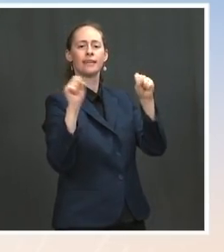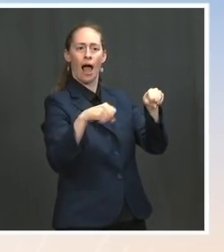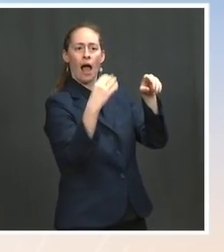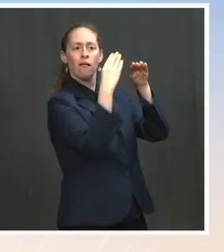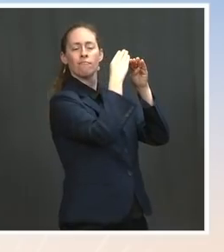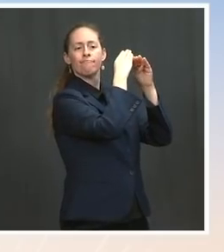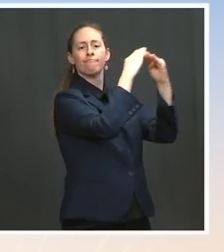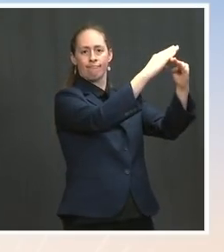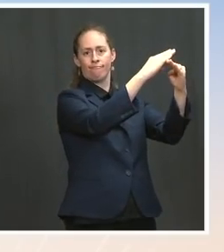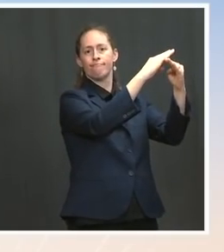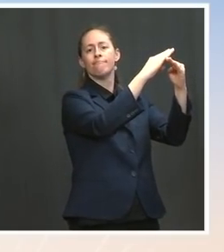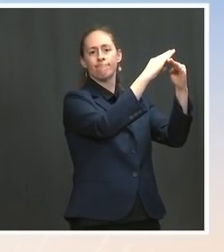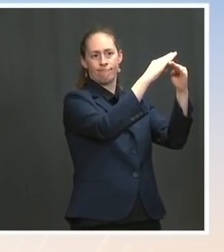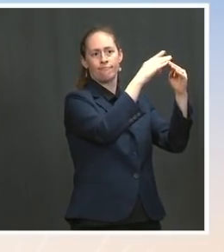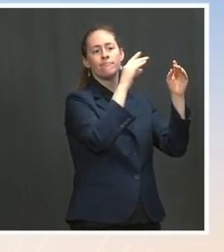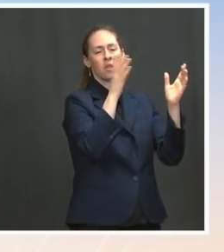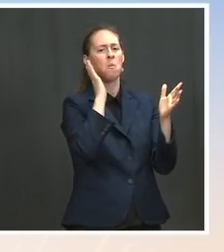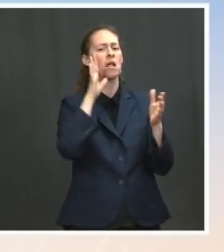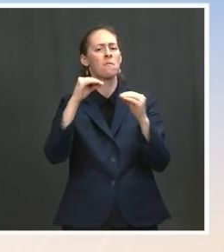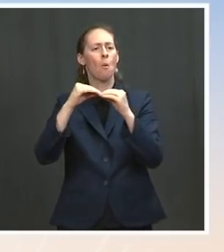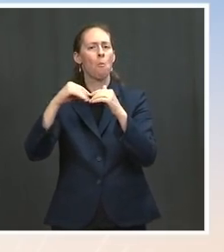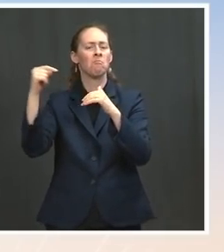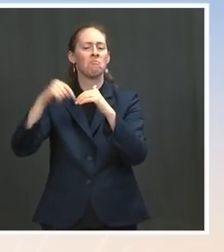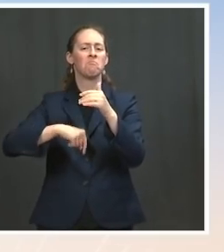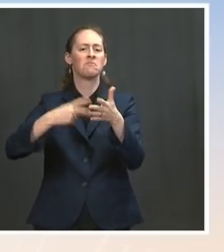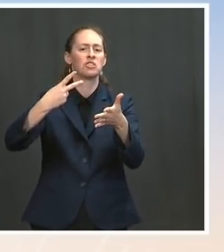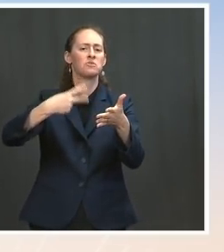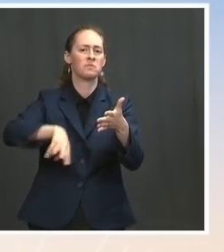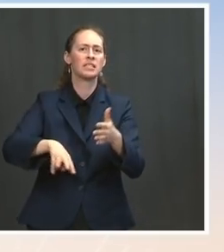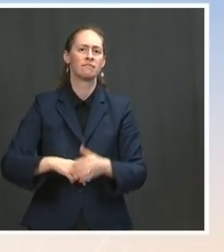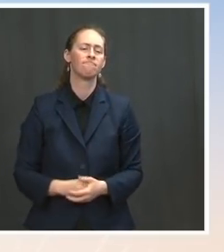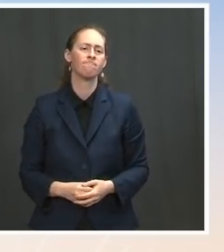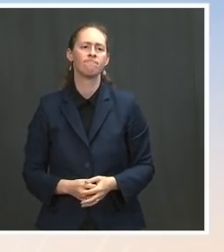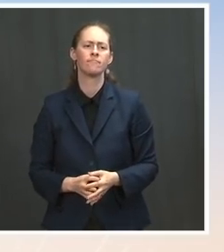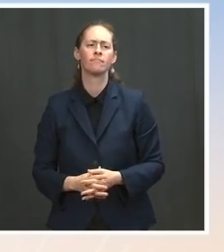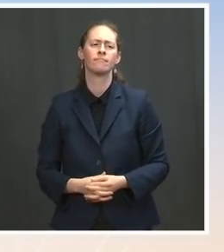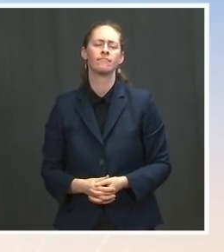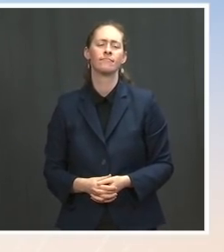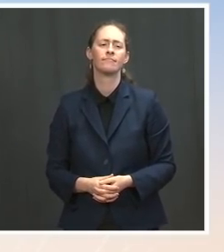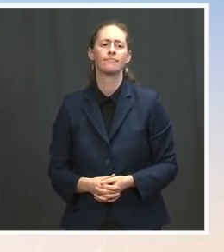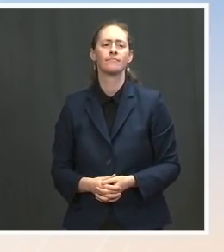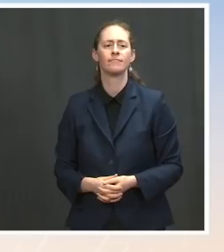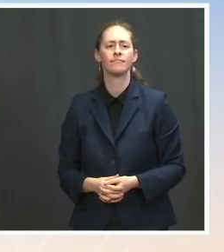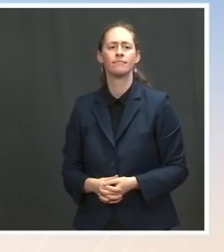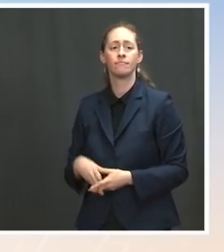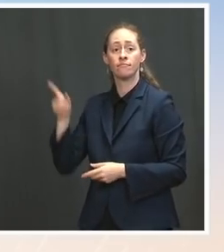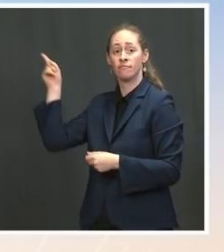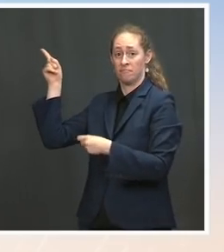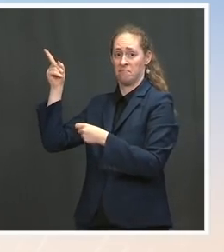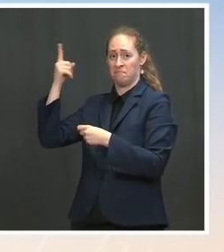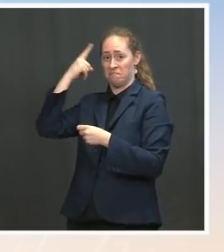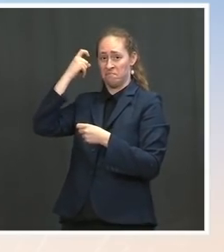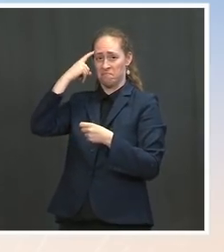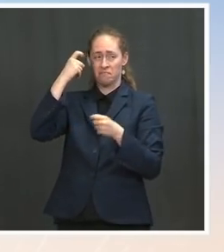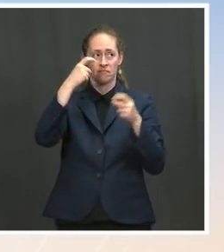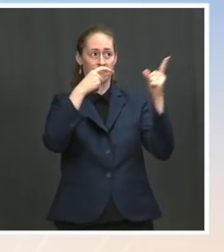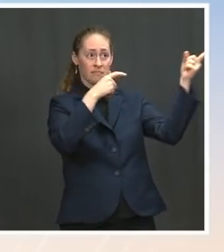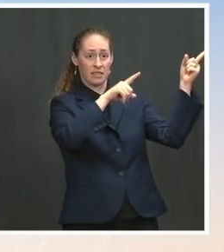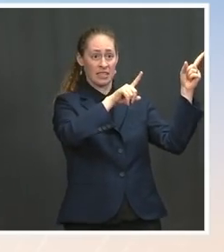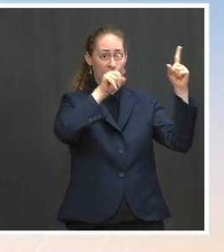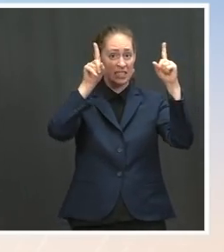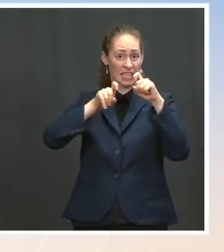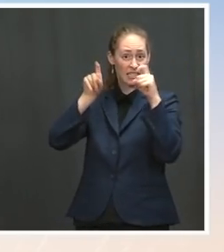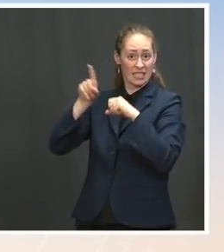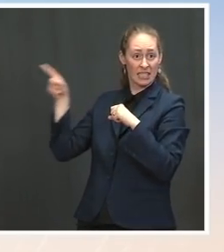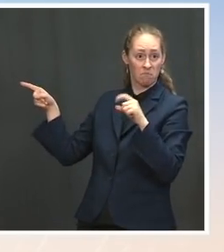when they meet in 2 weeks. Does the president believe that Vladimir Putin is testing him right now ahead of the summit? I'm not going to give any